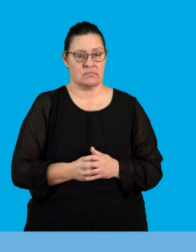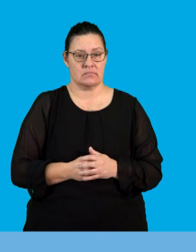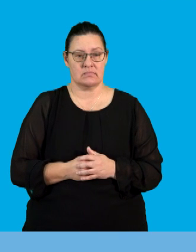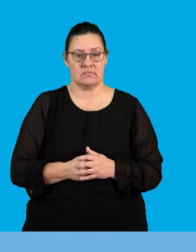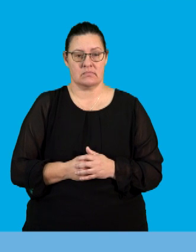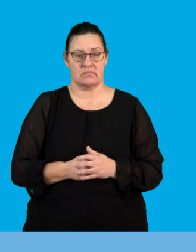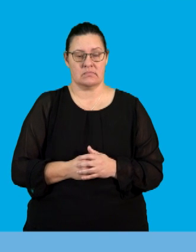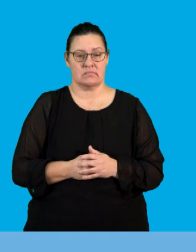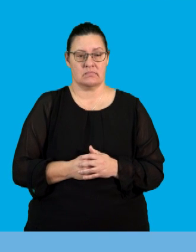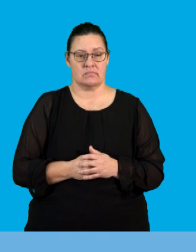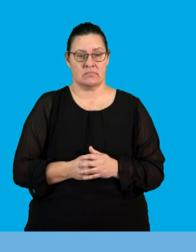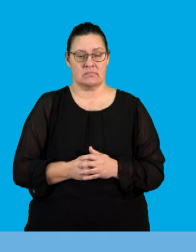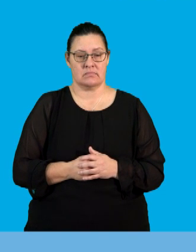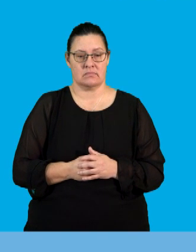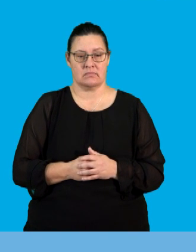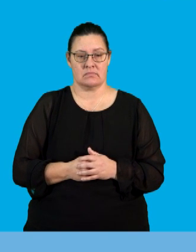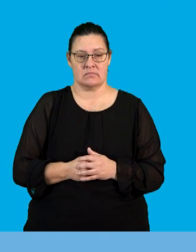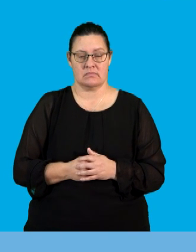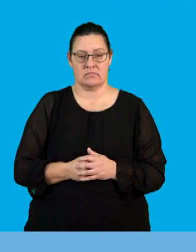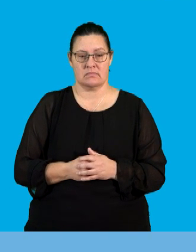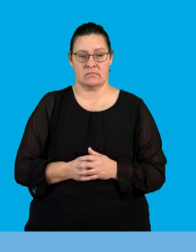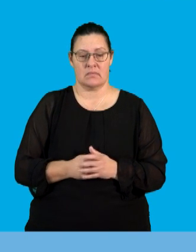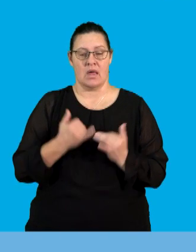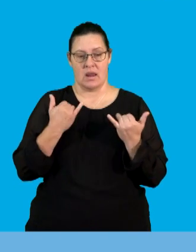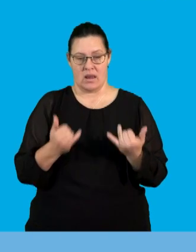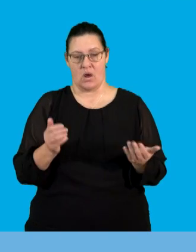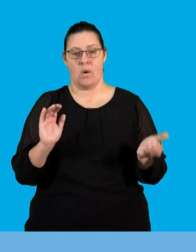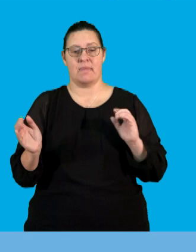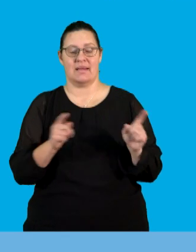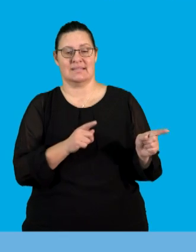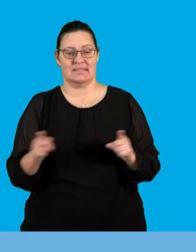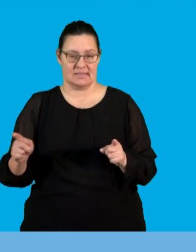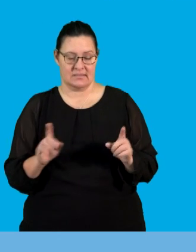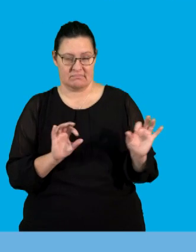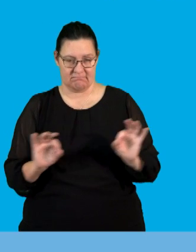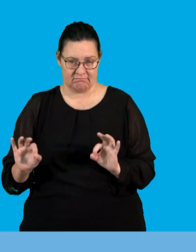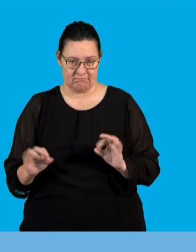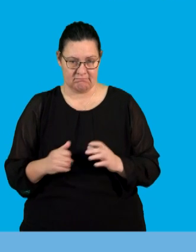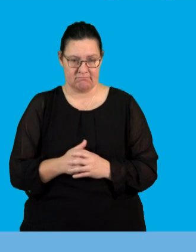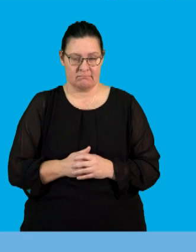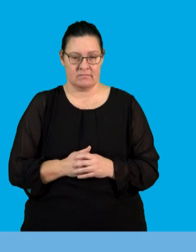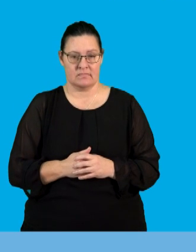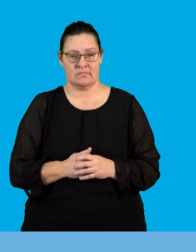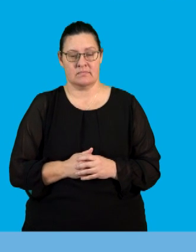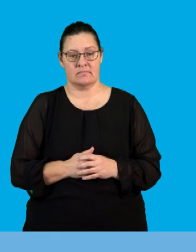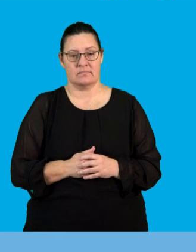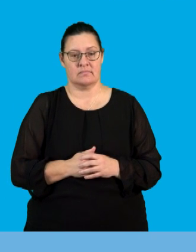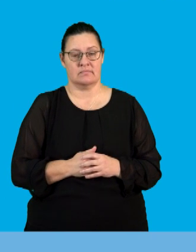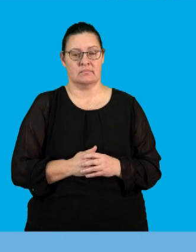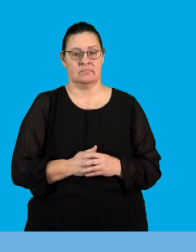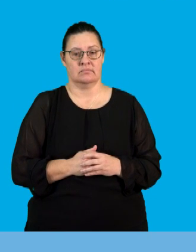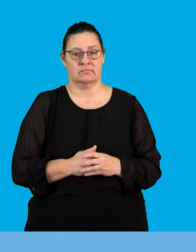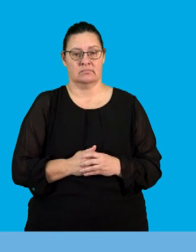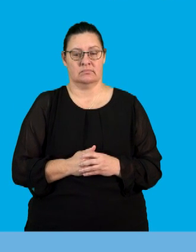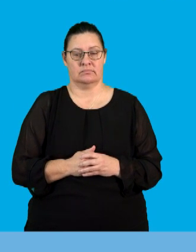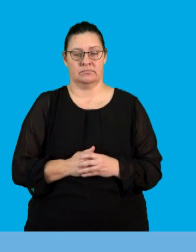I just quickly put in a 2 there, it takes care of everything, because now there's 2 hydrogen atoms on the left, 2